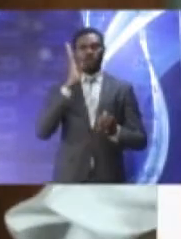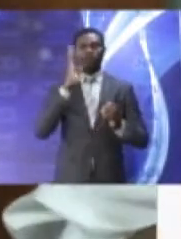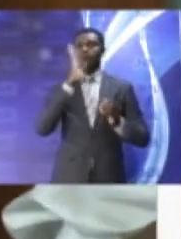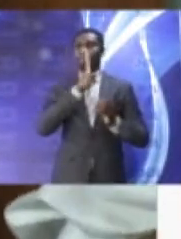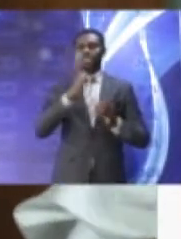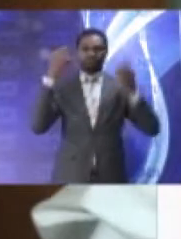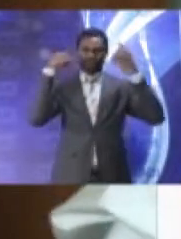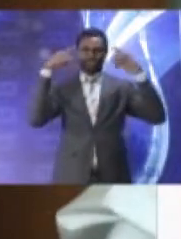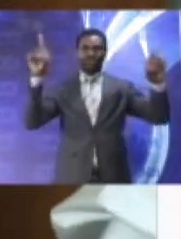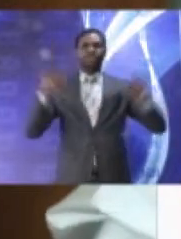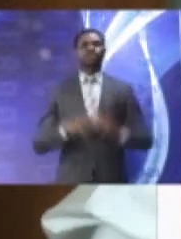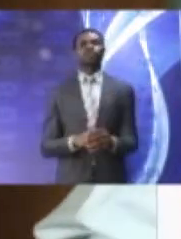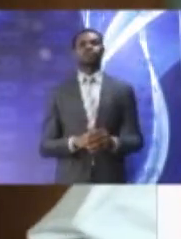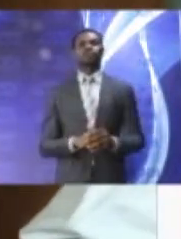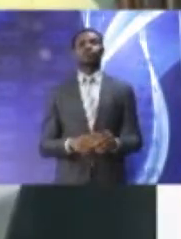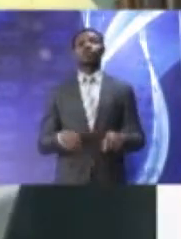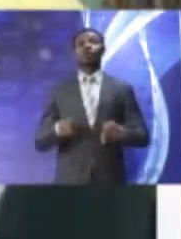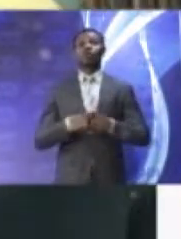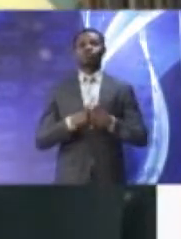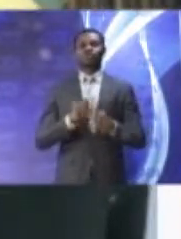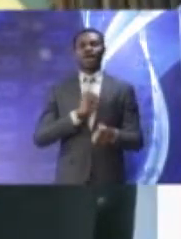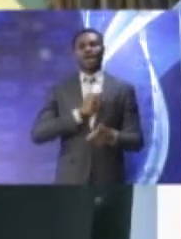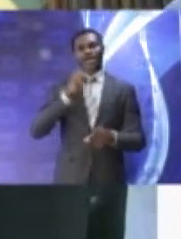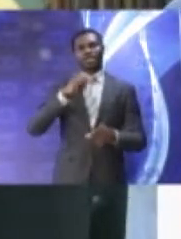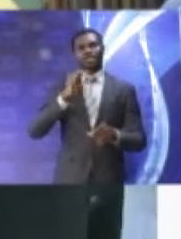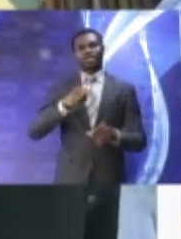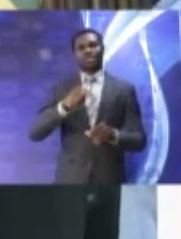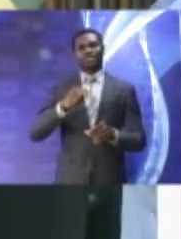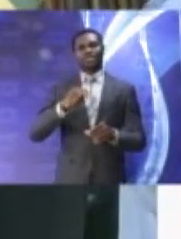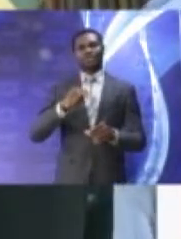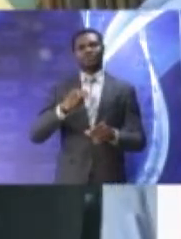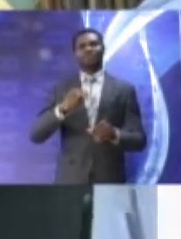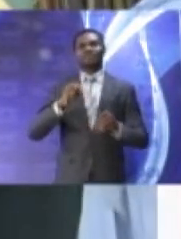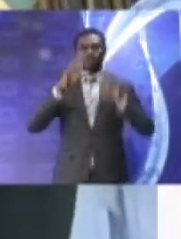that I needed His blessing.